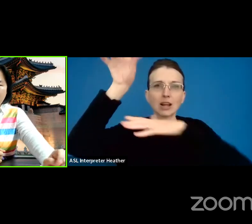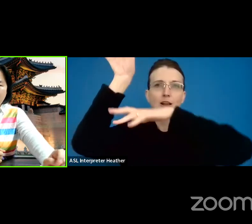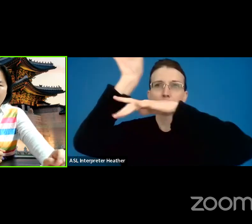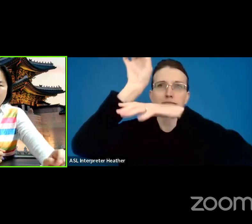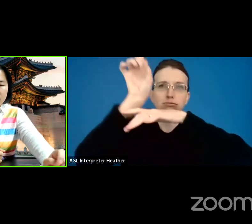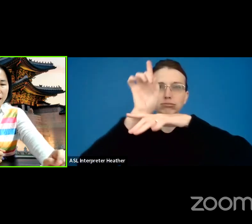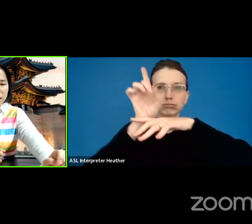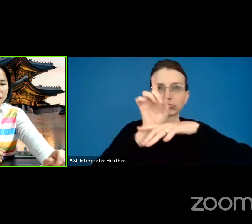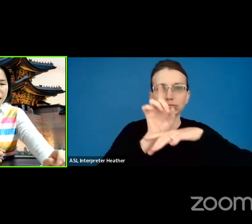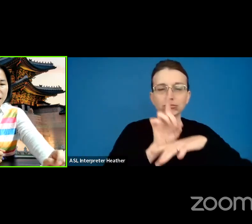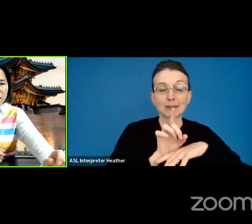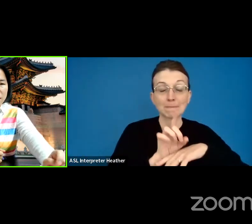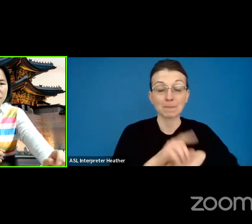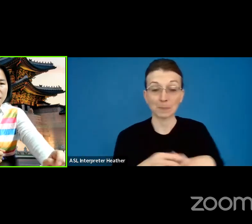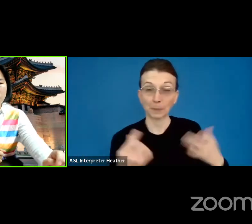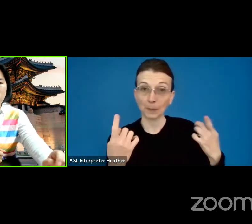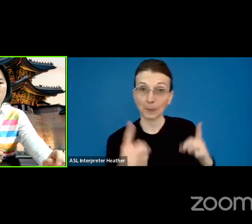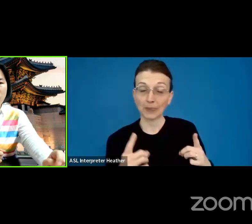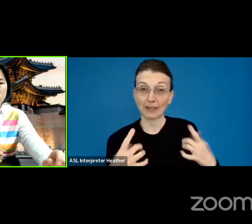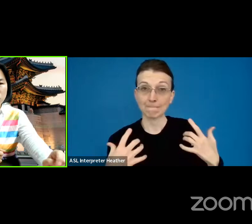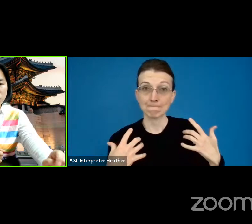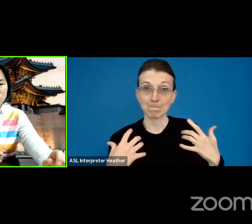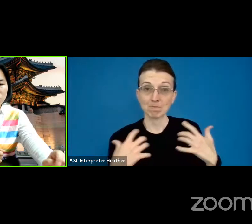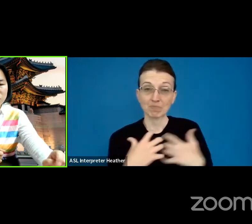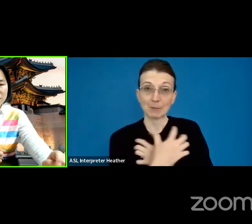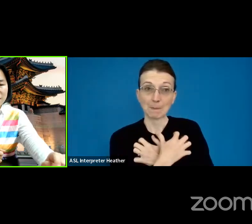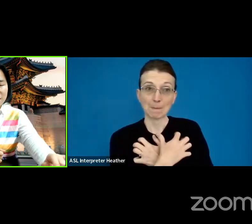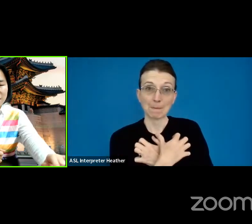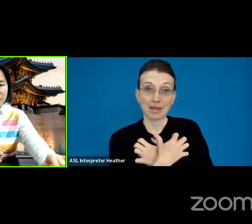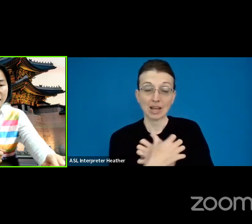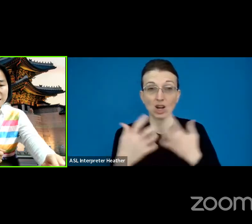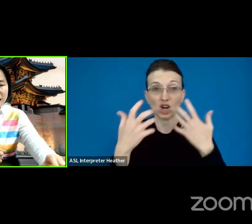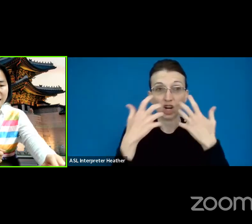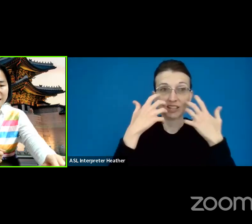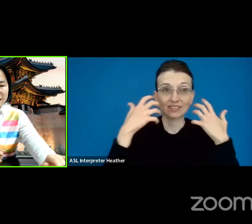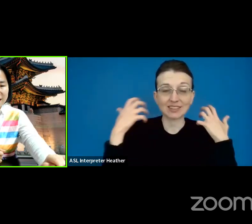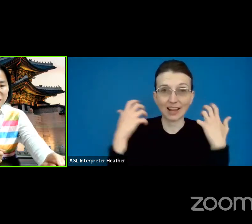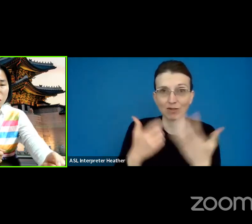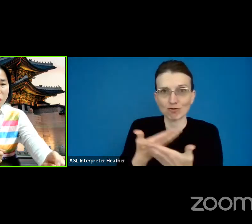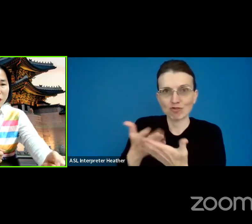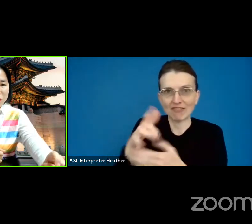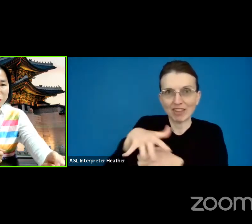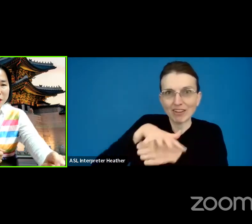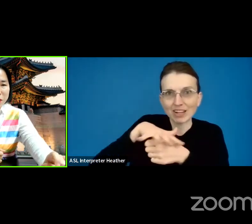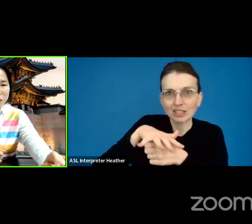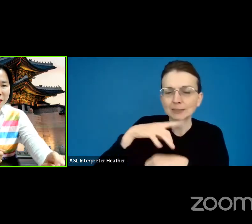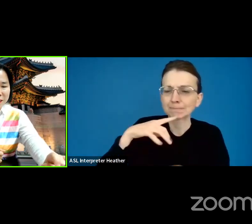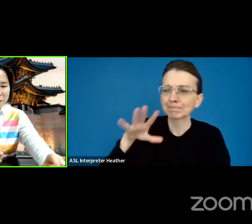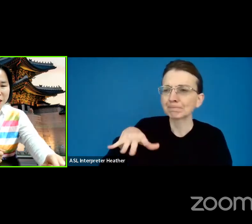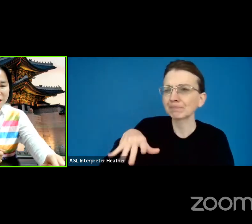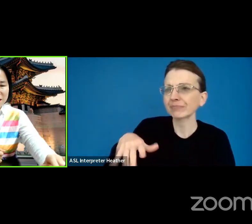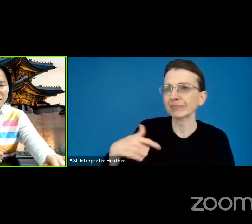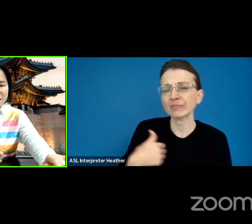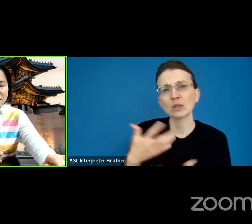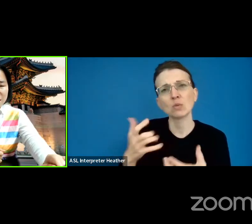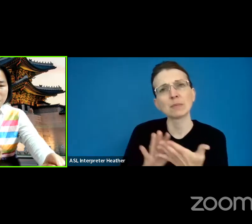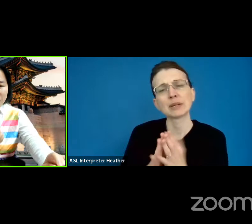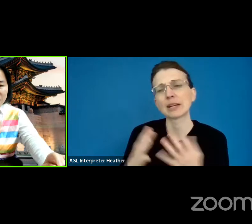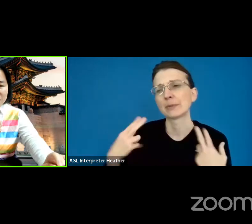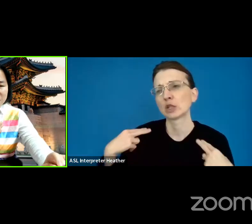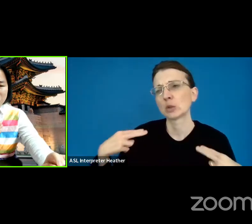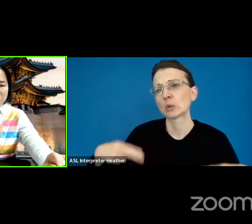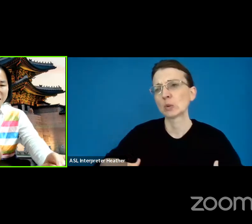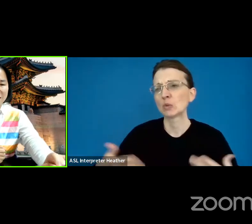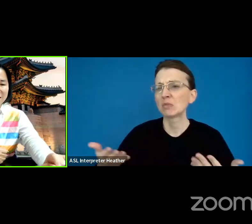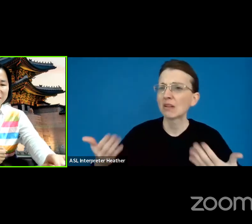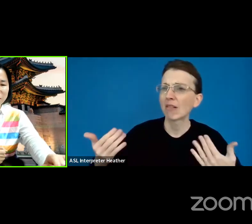a bear and a tiger came to Hwan-ung and said, "We want to be human. Make